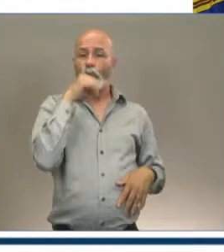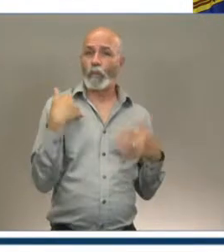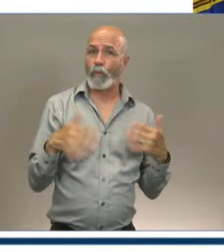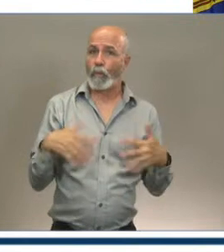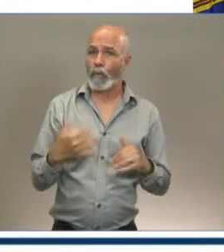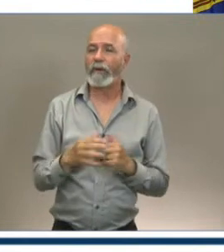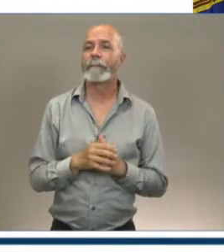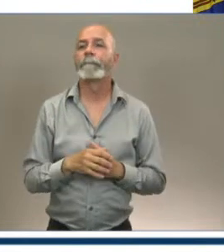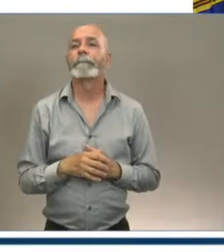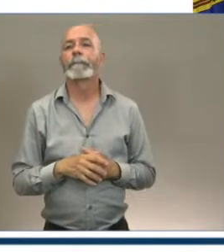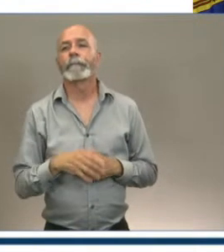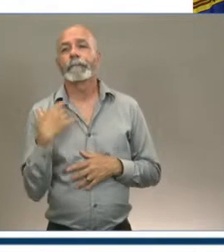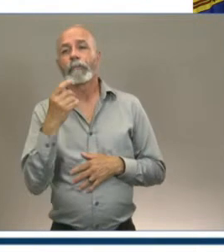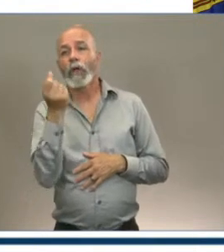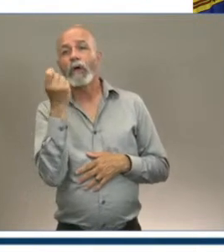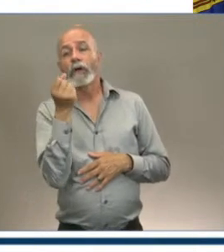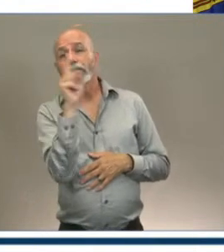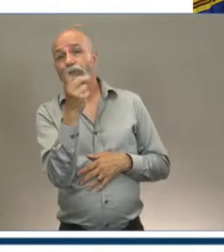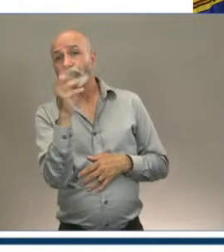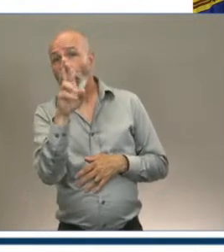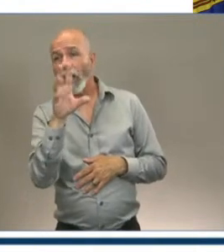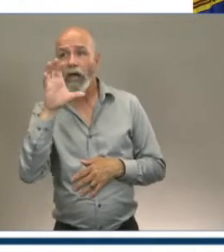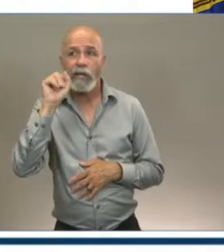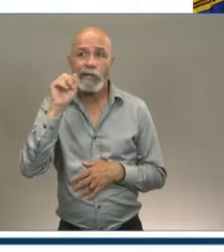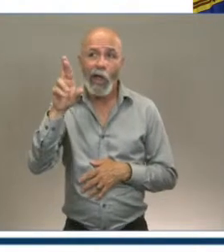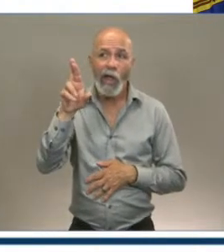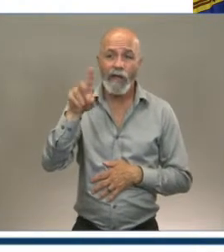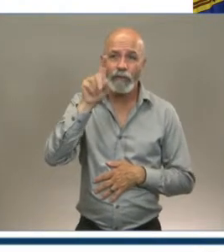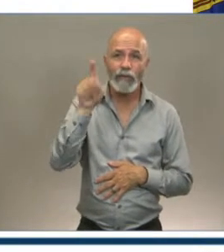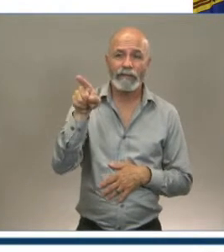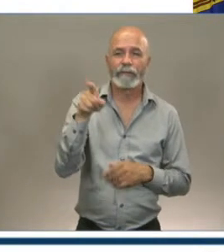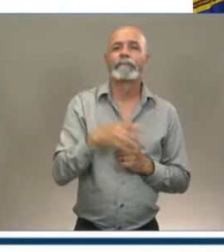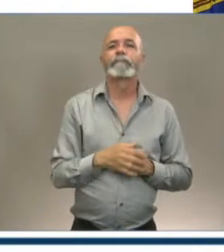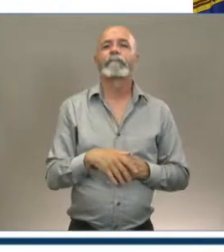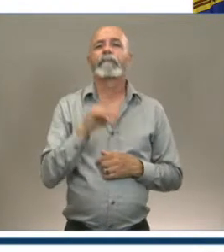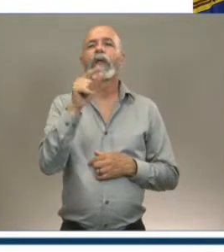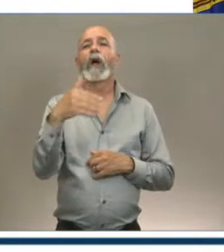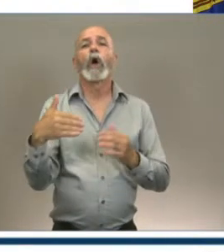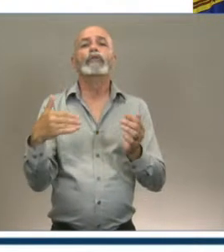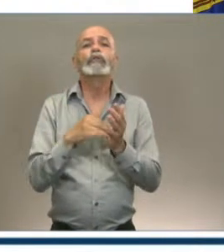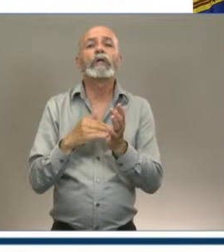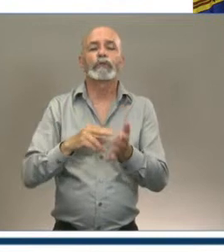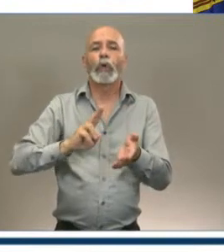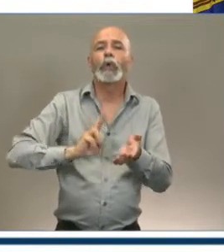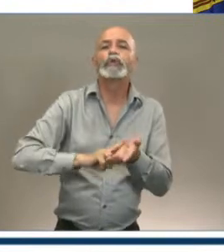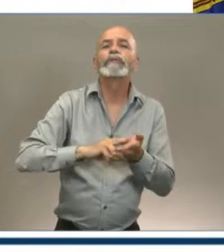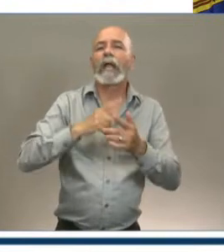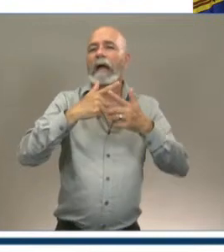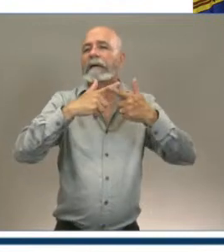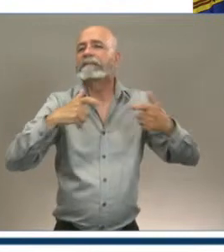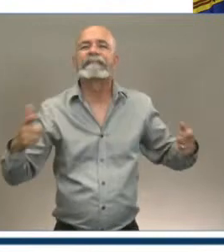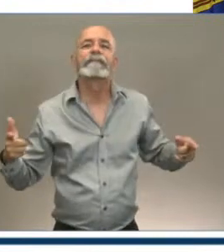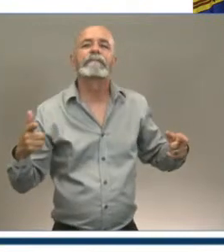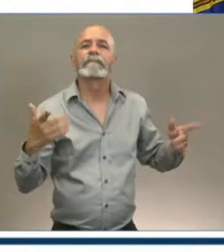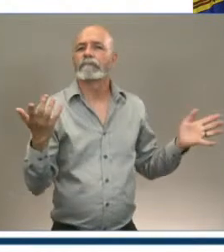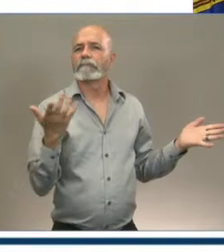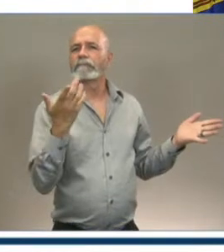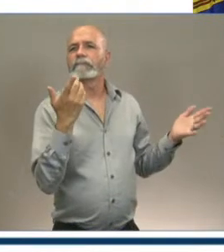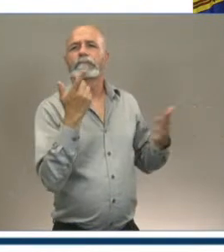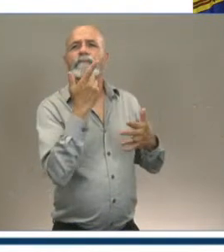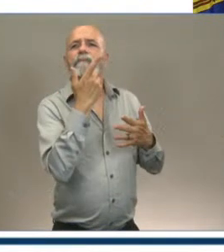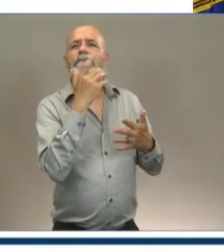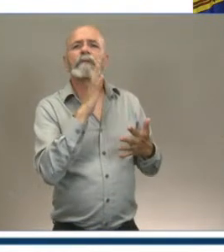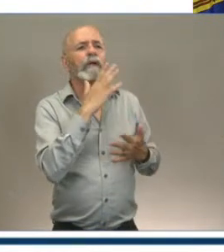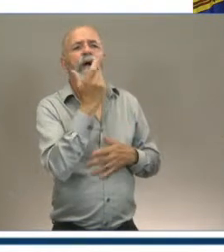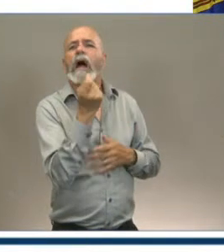he's still there. I'm wondering about healthcare workers, if he can give any indication of what percentage of healthcare workers at